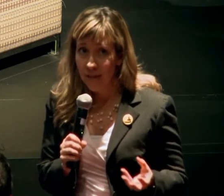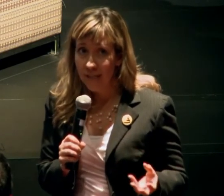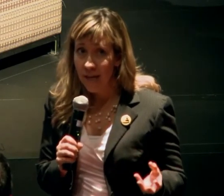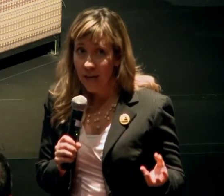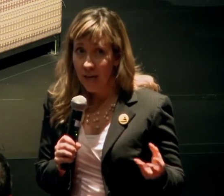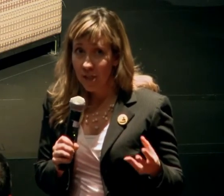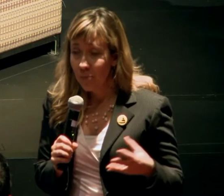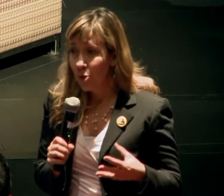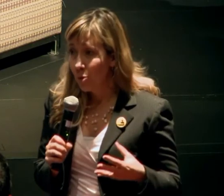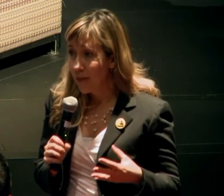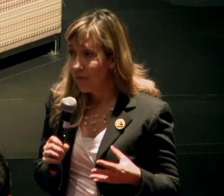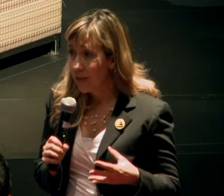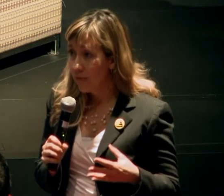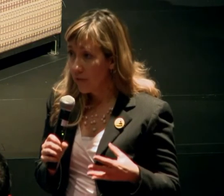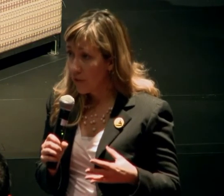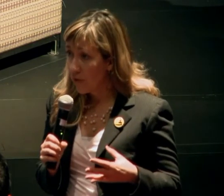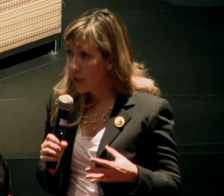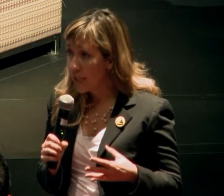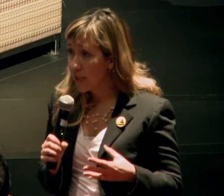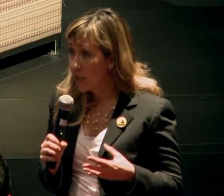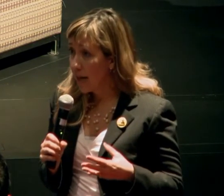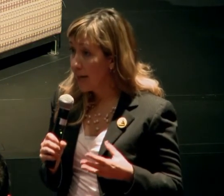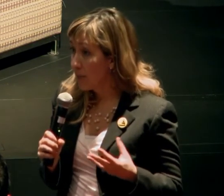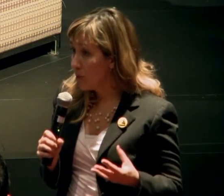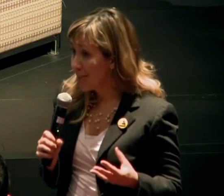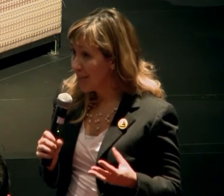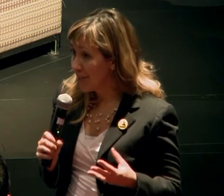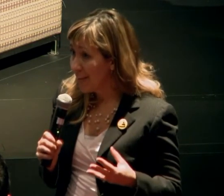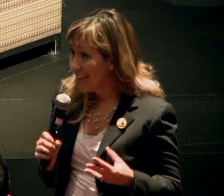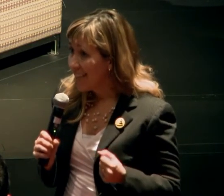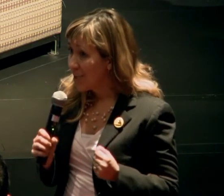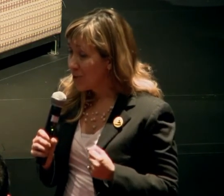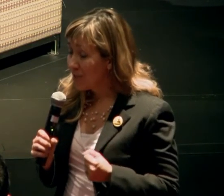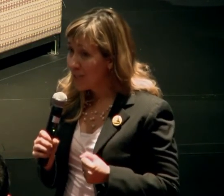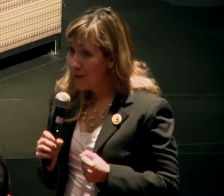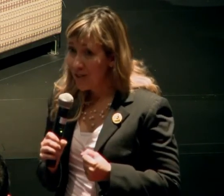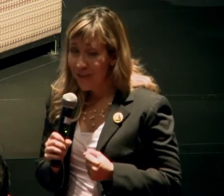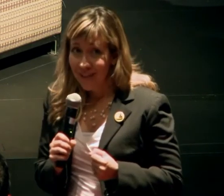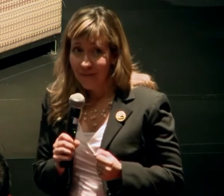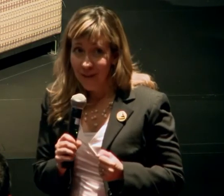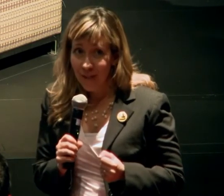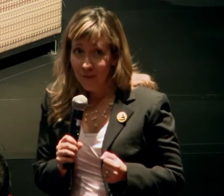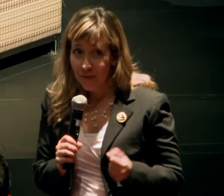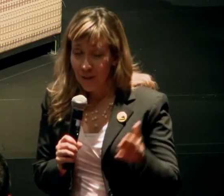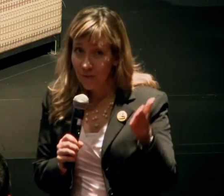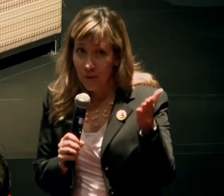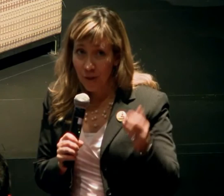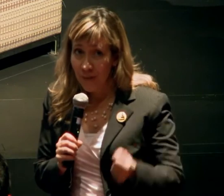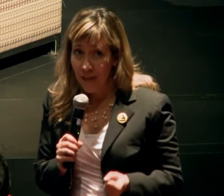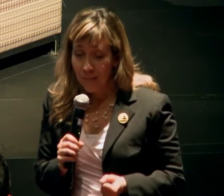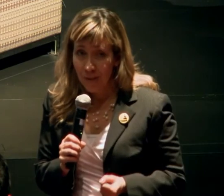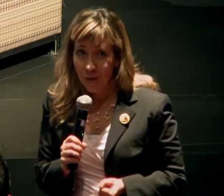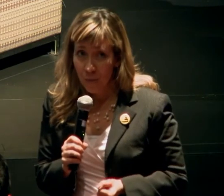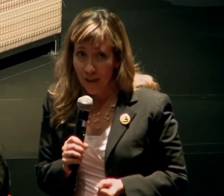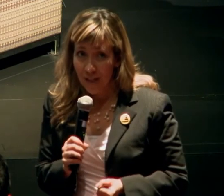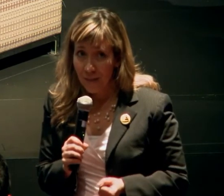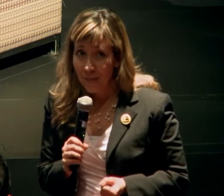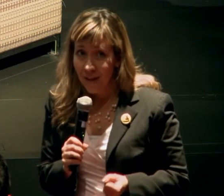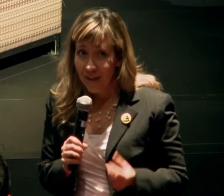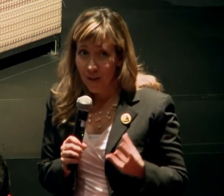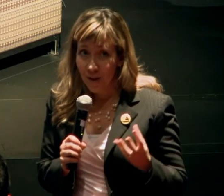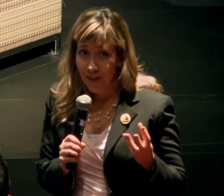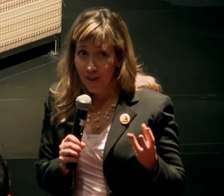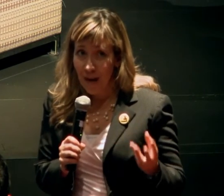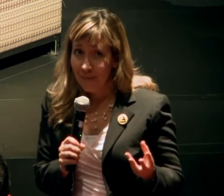skills and strengths to the mutual benefit of the volunteer and the museum. So please watch for that in the very near future, and we absolutely